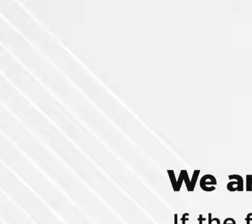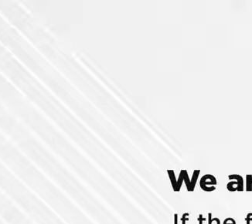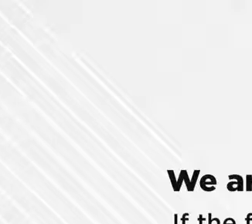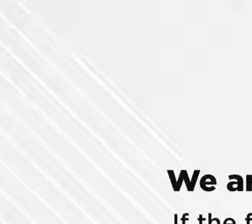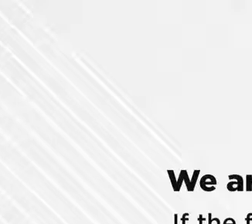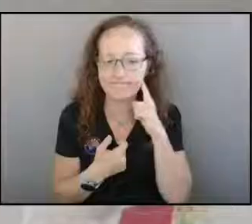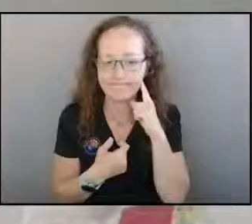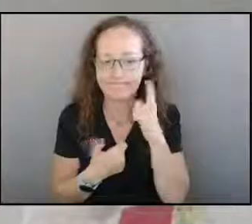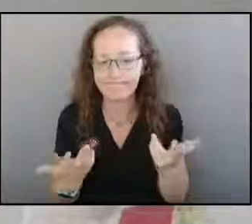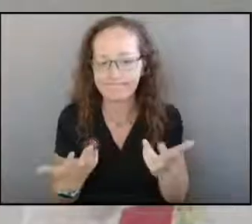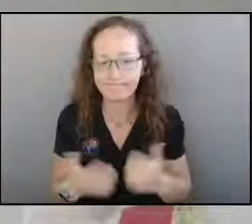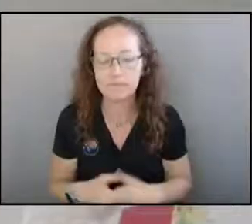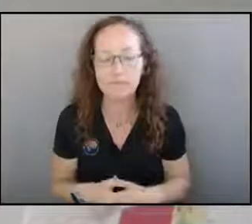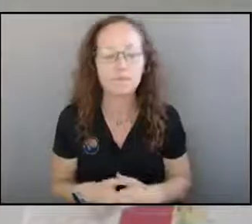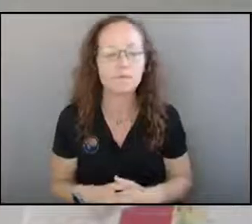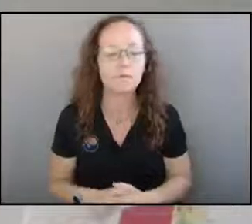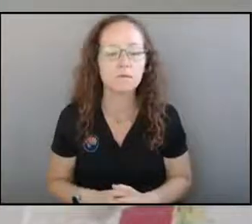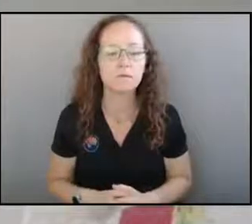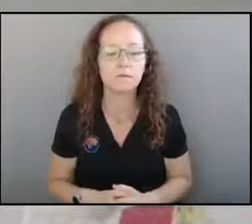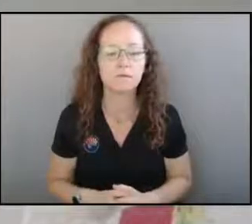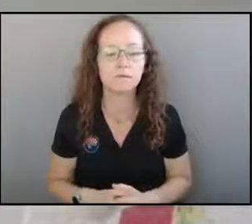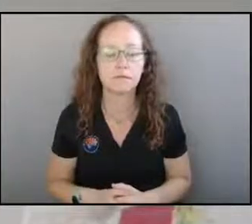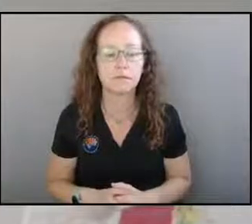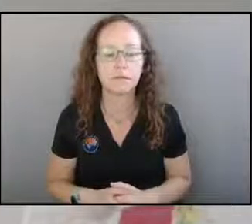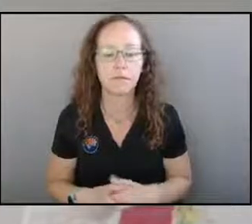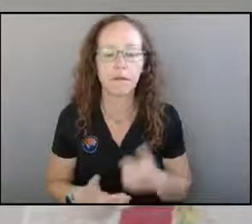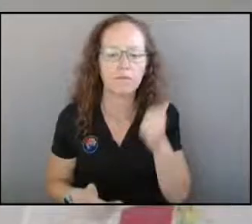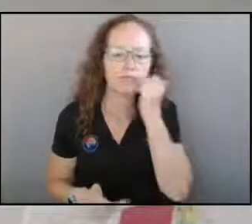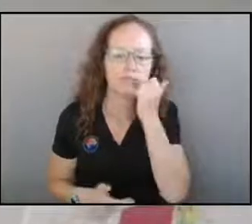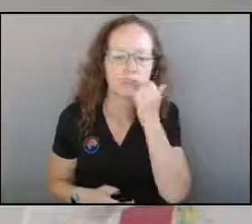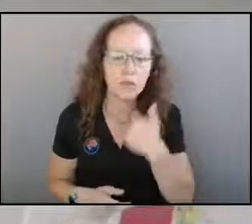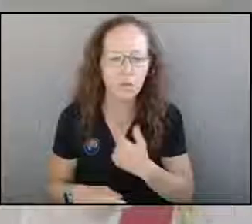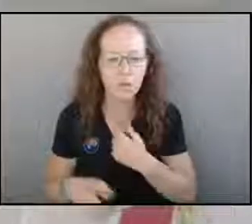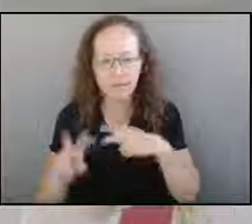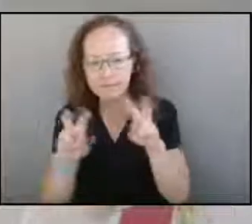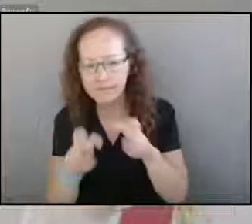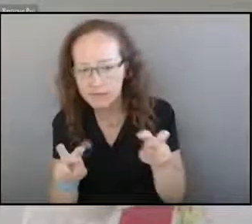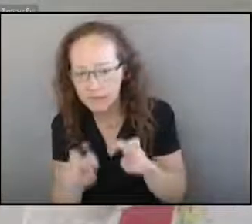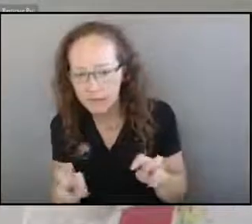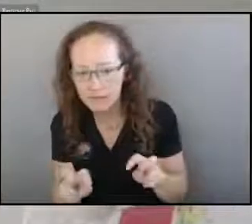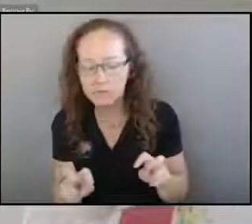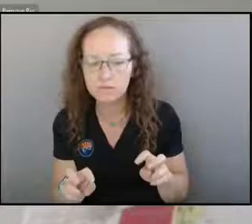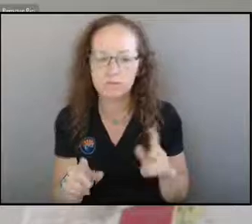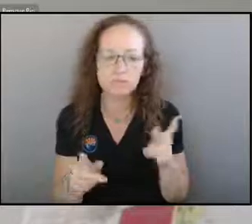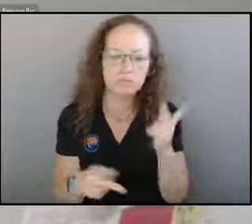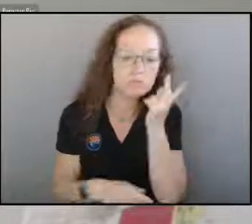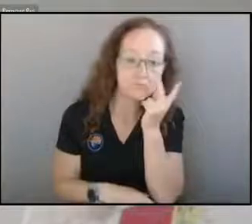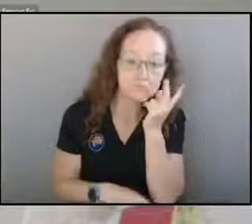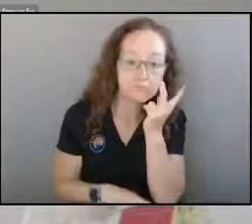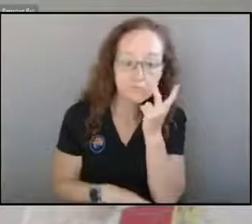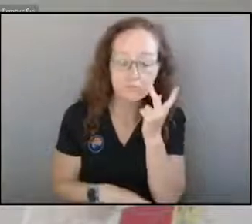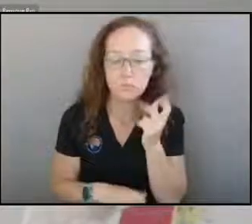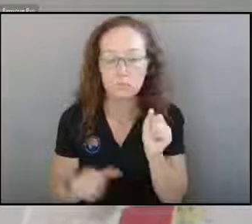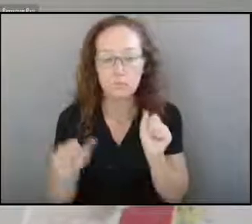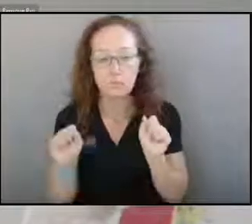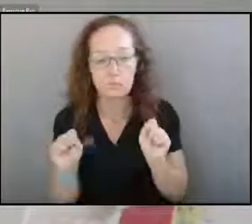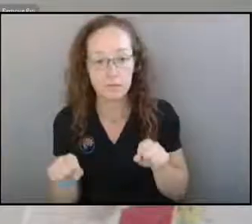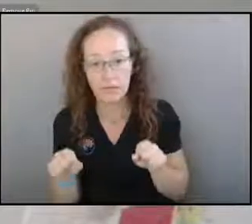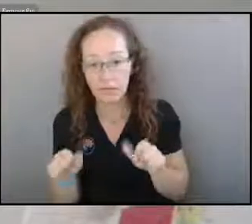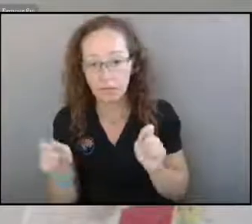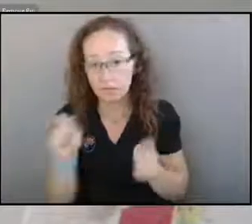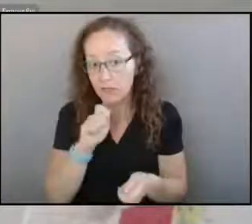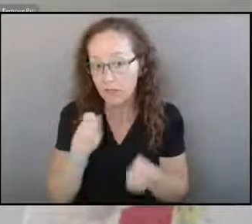are meeting daily to assess those, to see if we can change